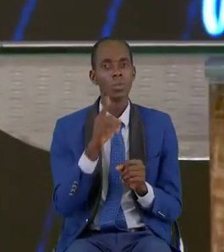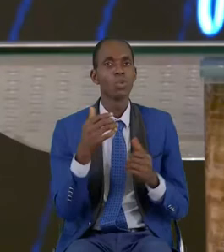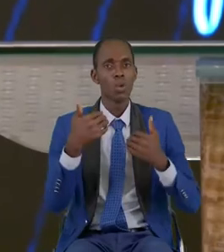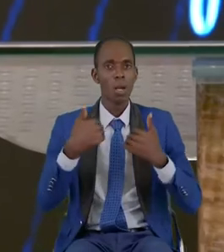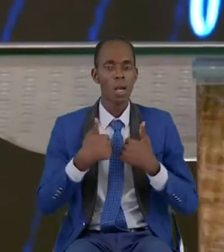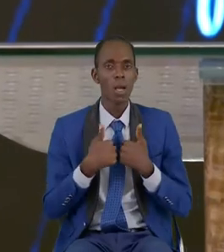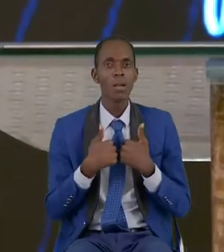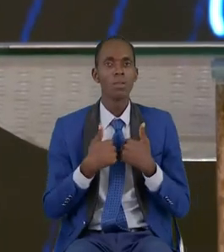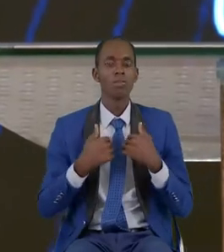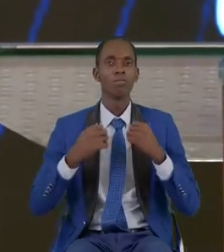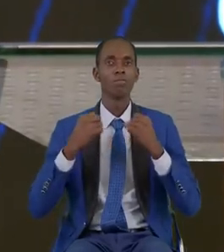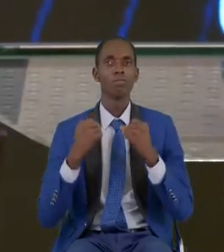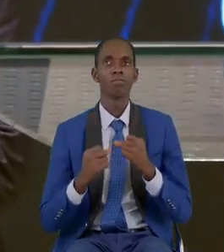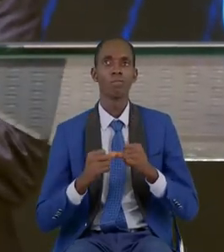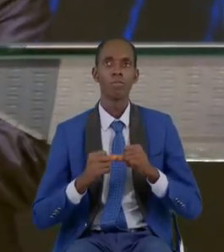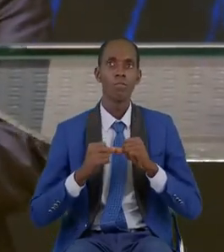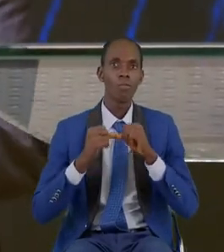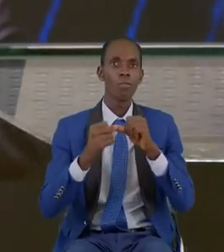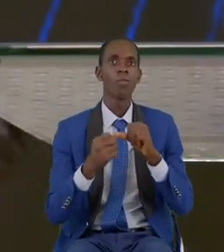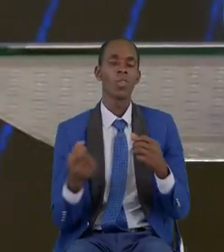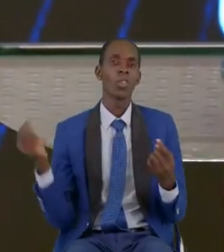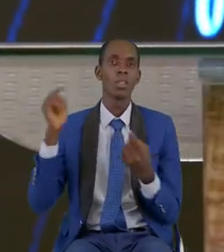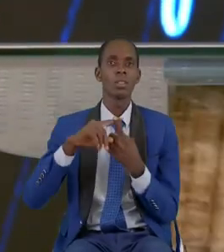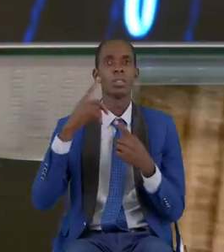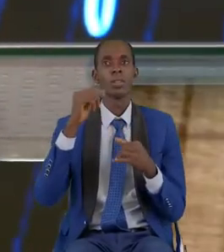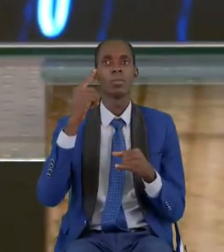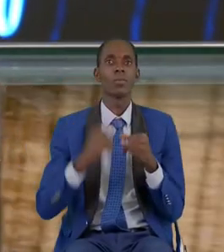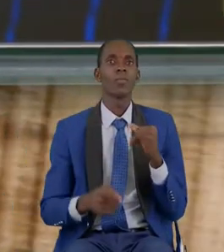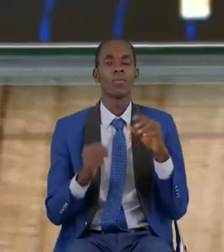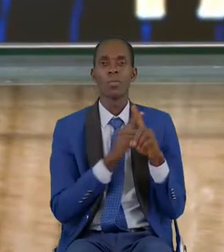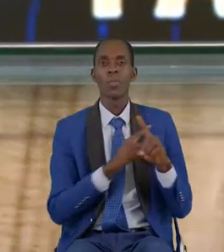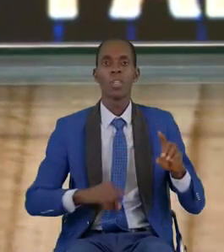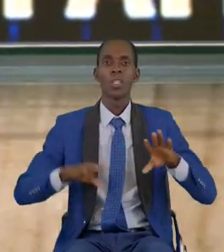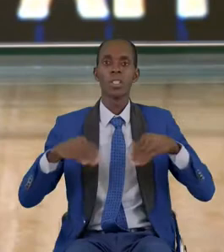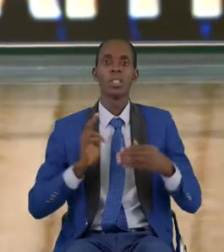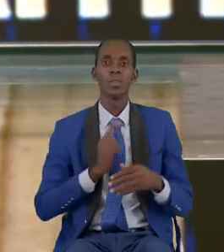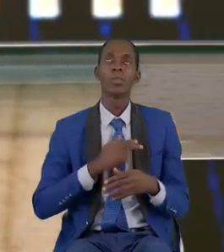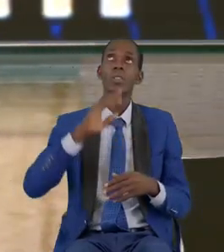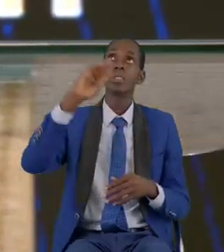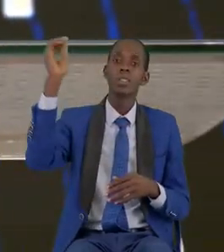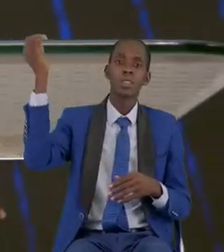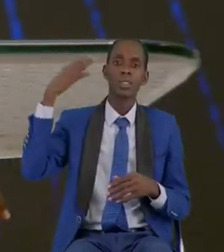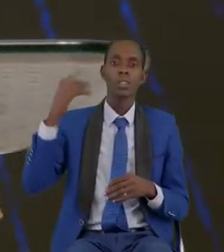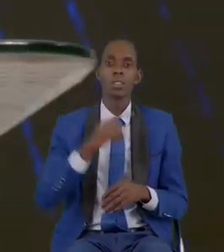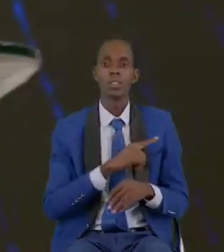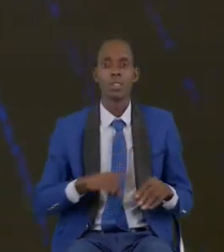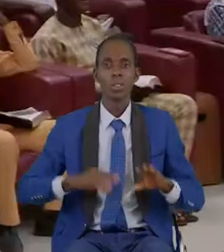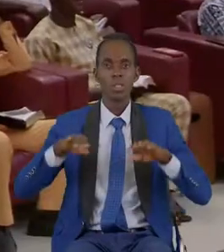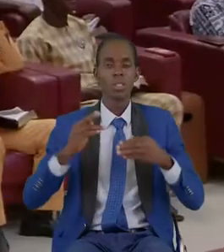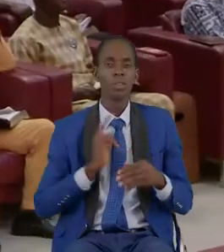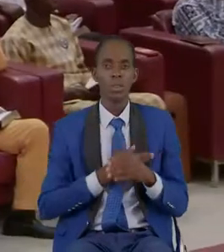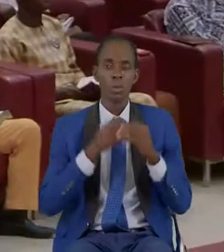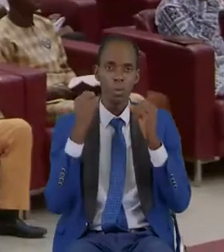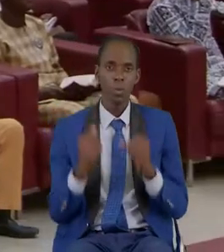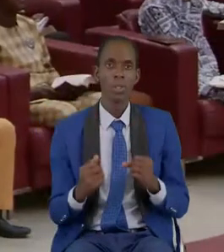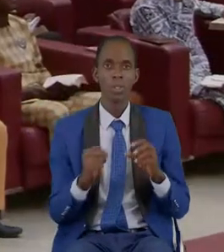every moment until the very end. The Lord grant us grace. The Lord grant us power. And